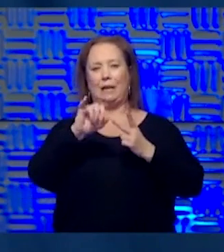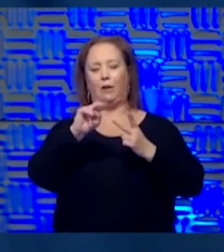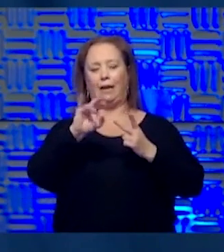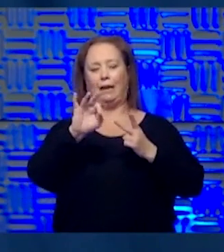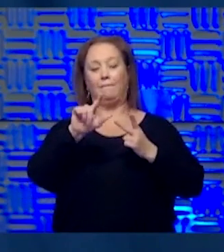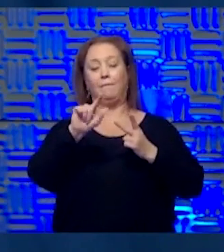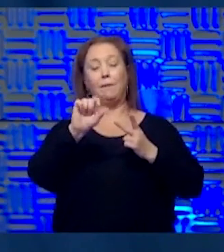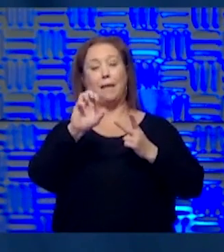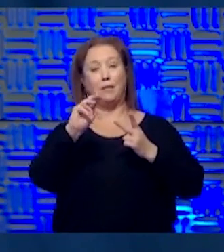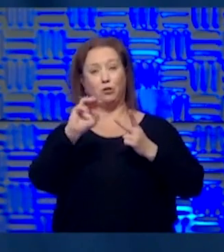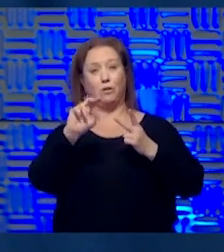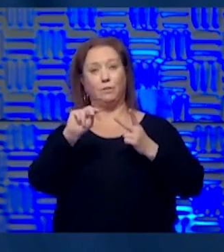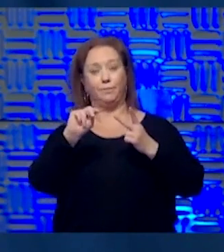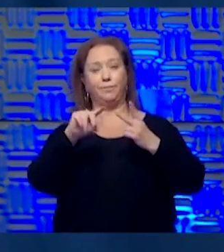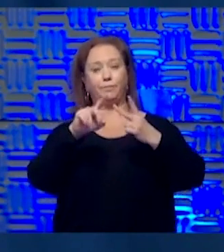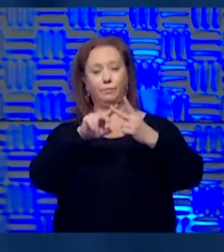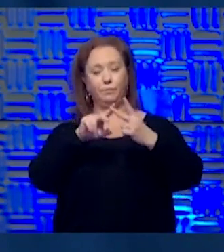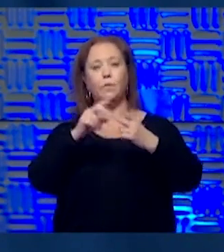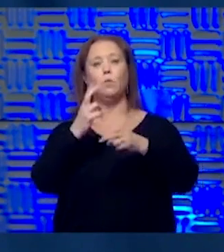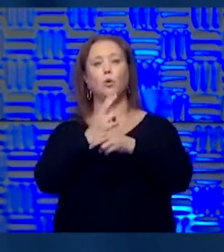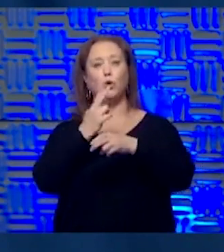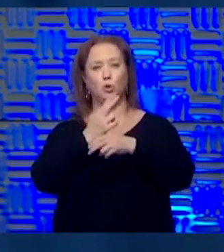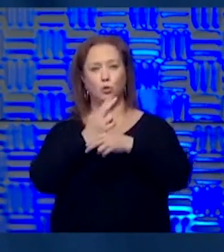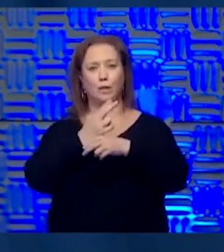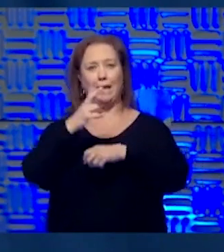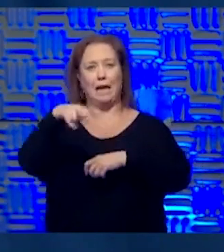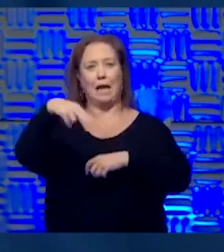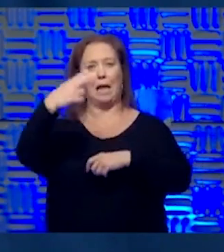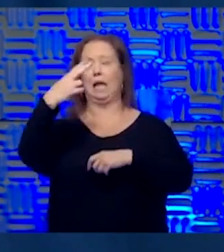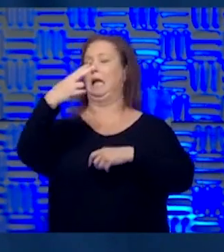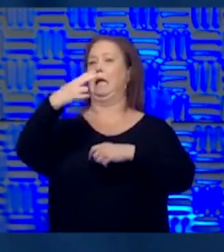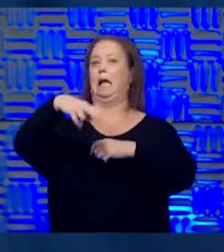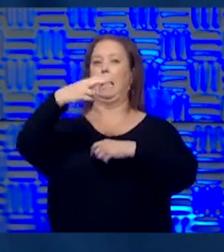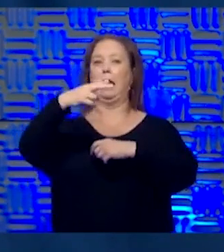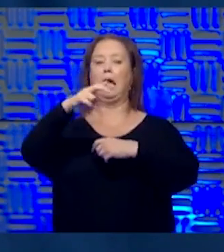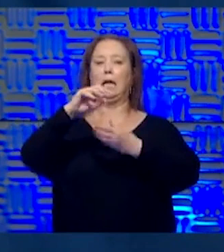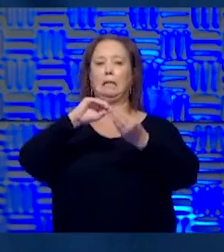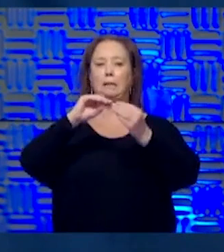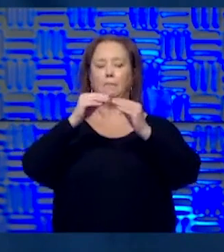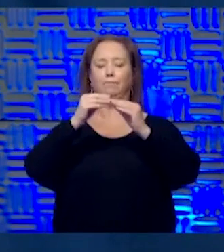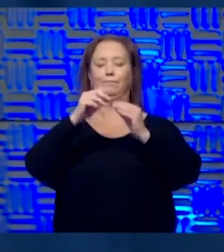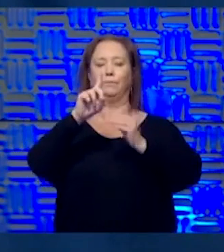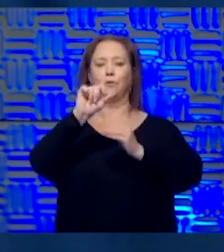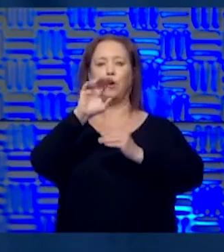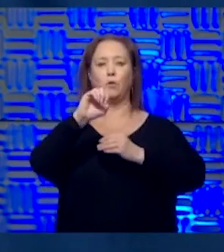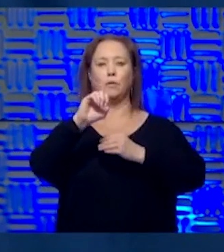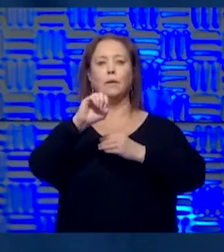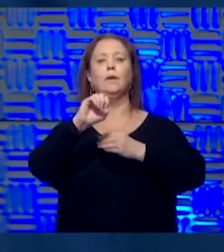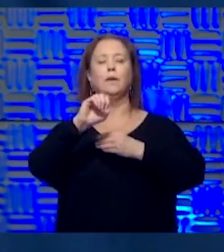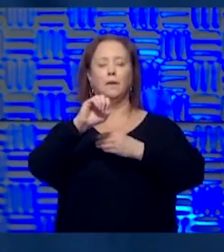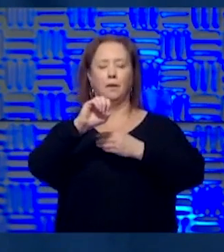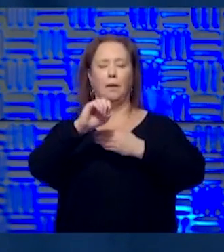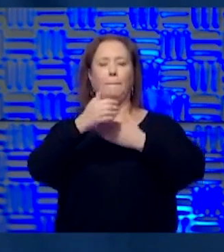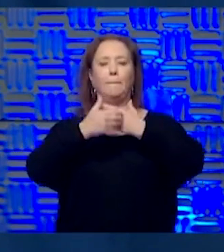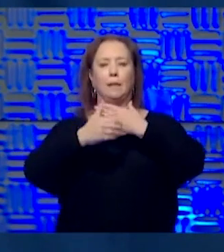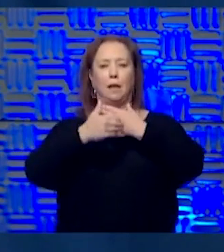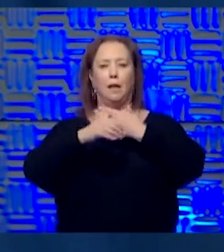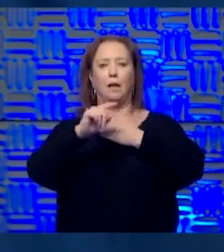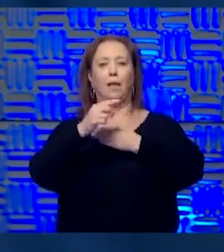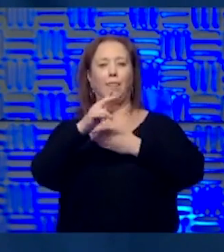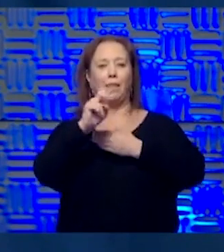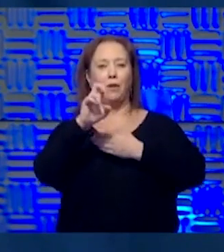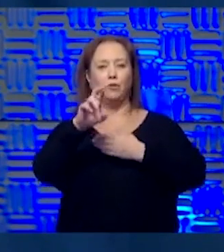well. So we are using the higher dose and more therapeutic blood thinners, such as